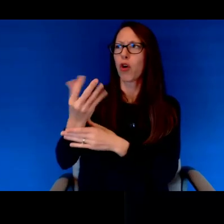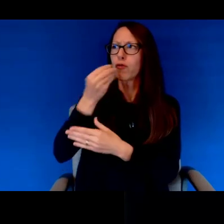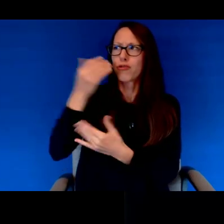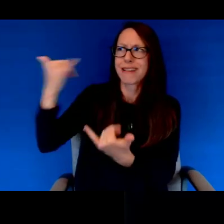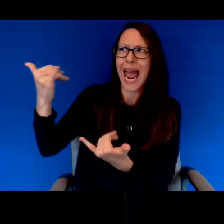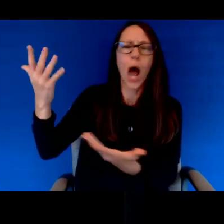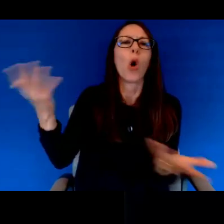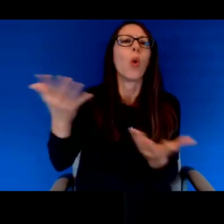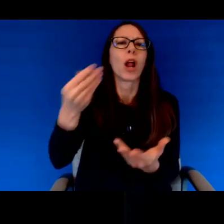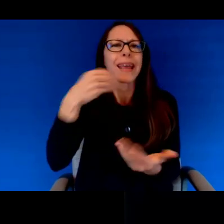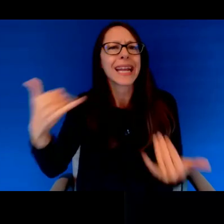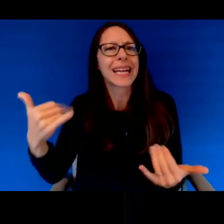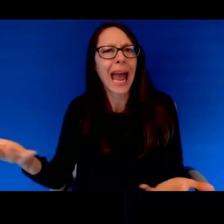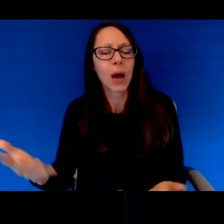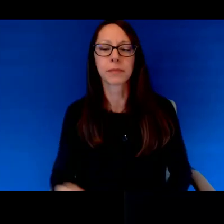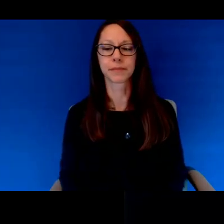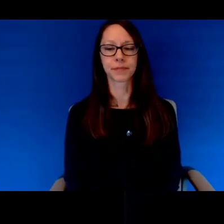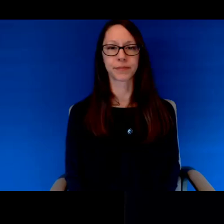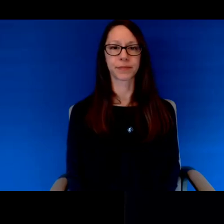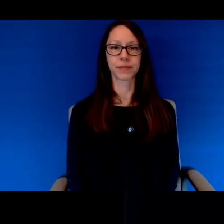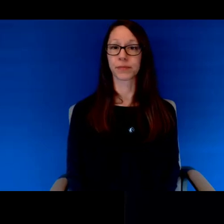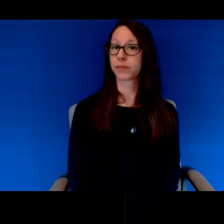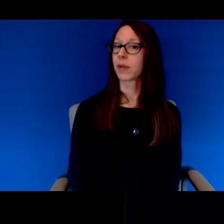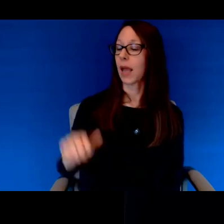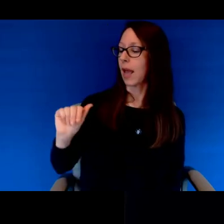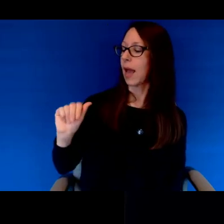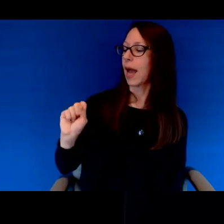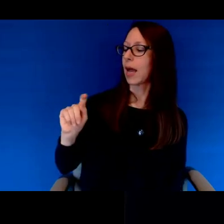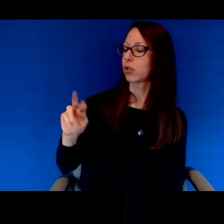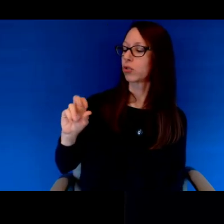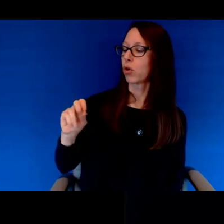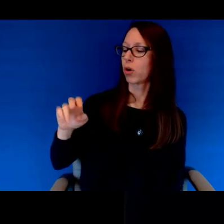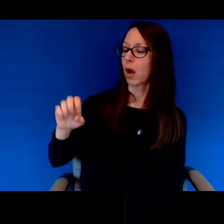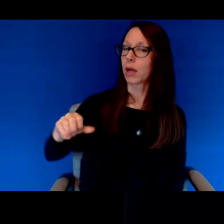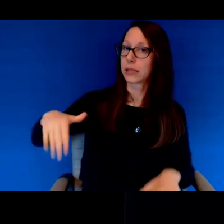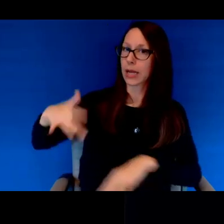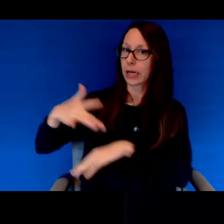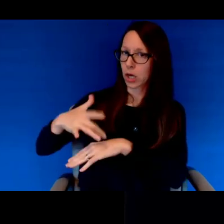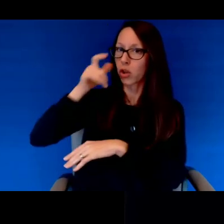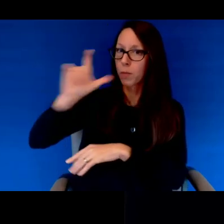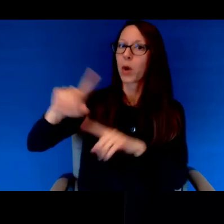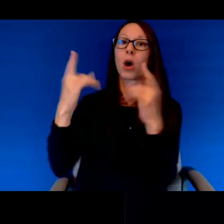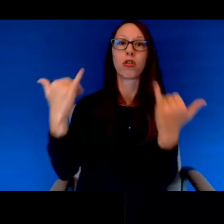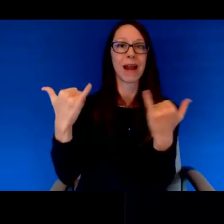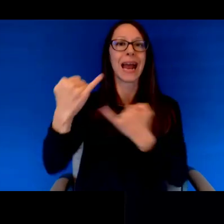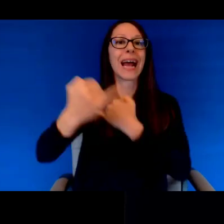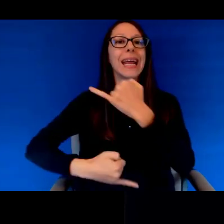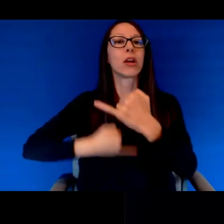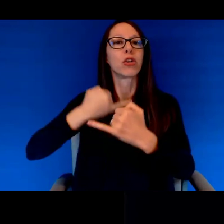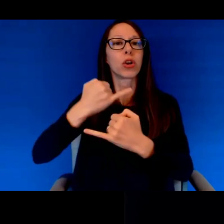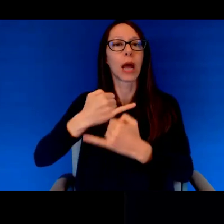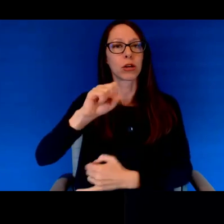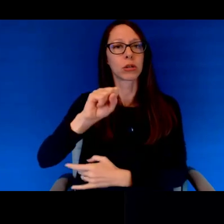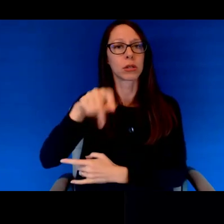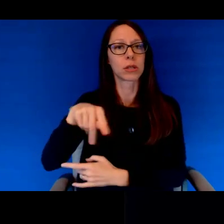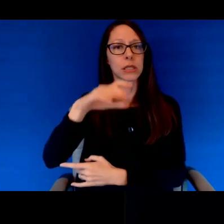there? Well, astronauts are not on the moon yet, but right now they're on the International Space Station and they